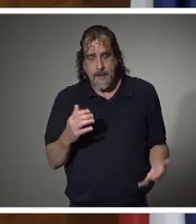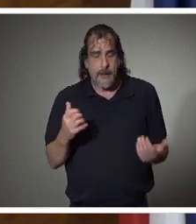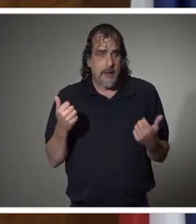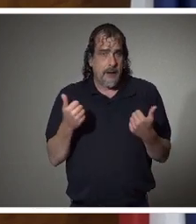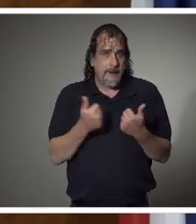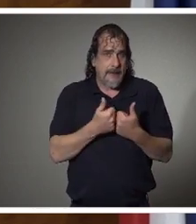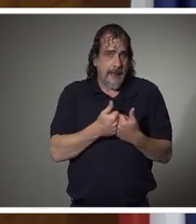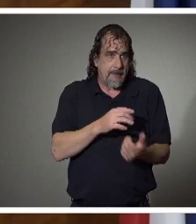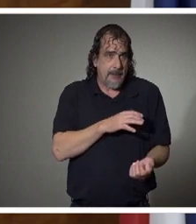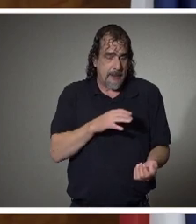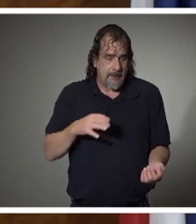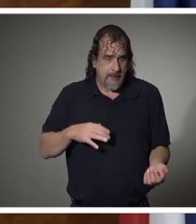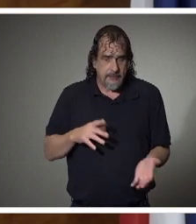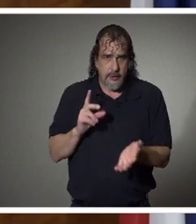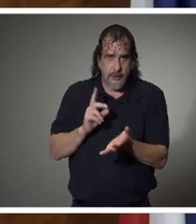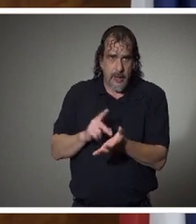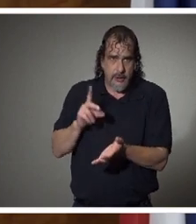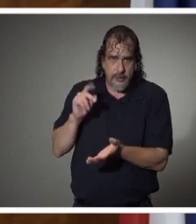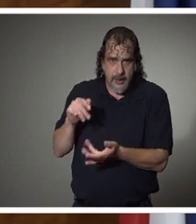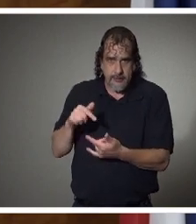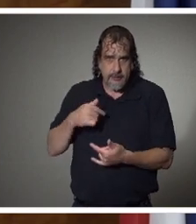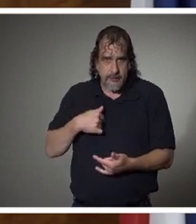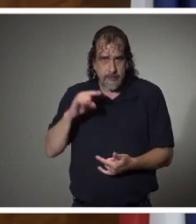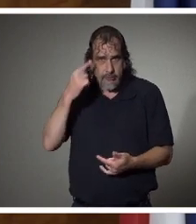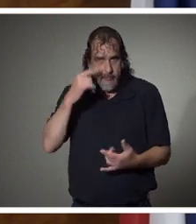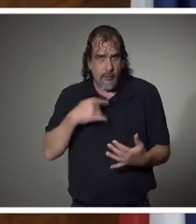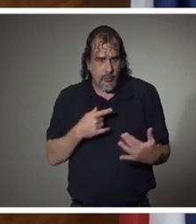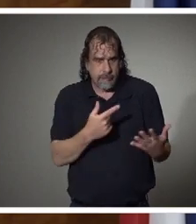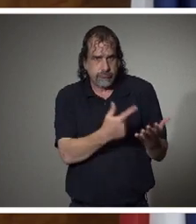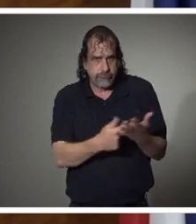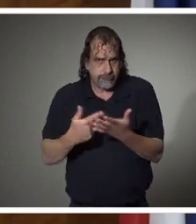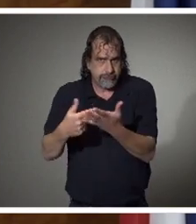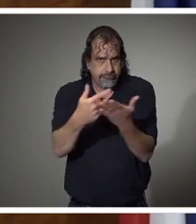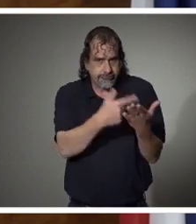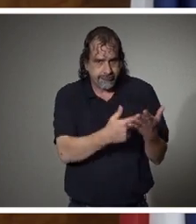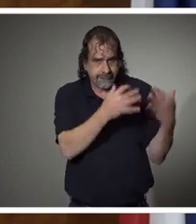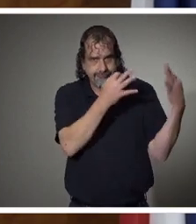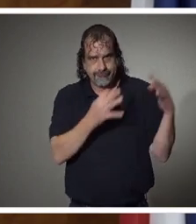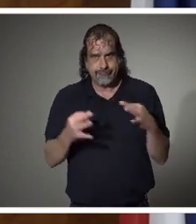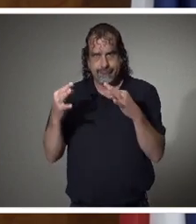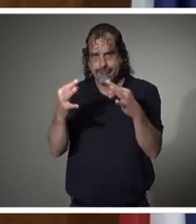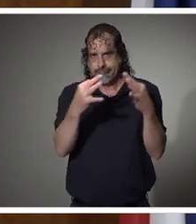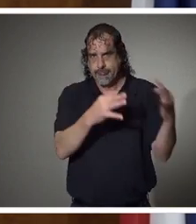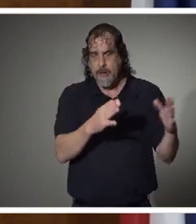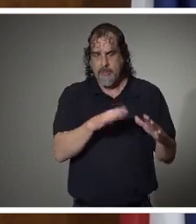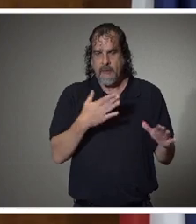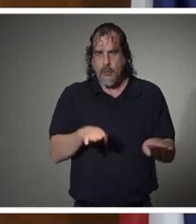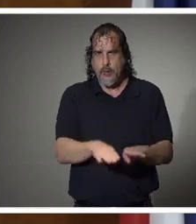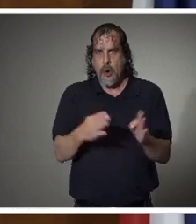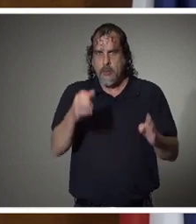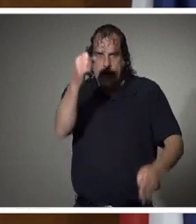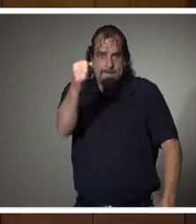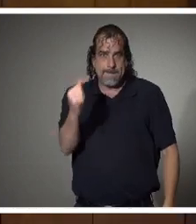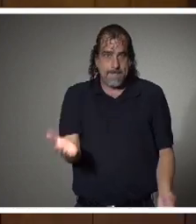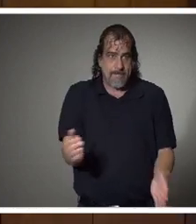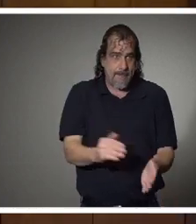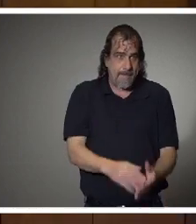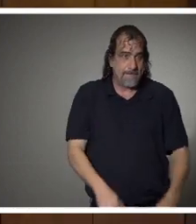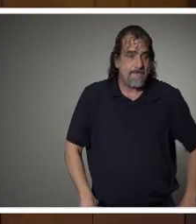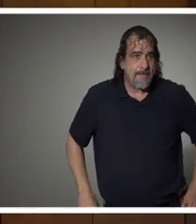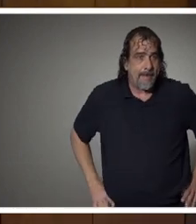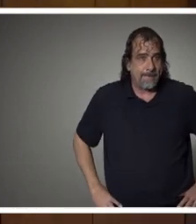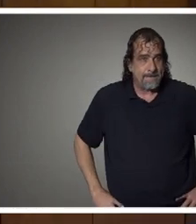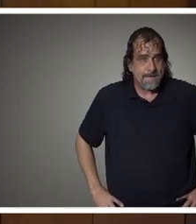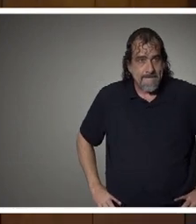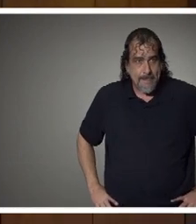Commission, Dr. Dobbs, and I will all be on the same page before casinos actually open. Erin Kelly with